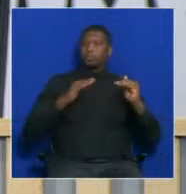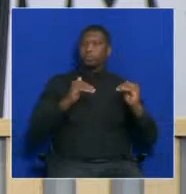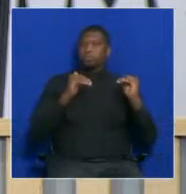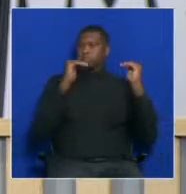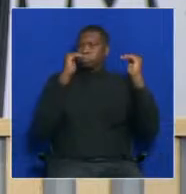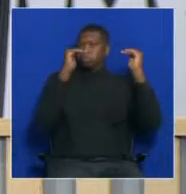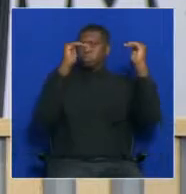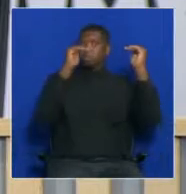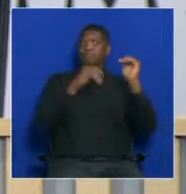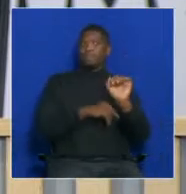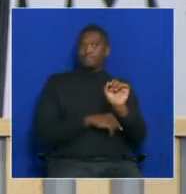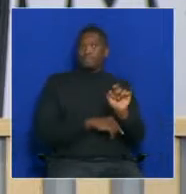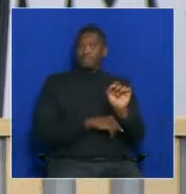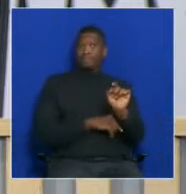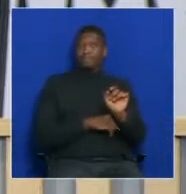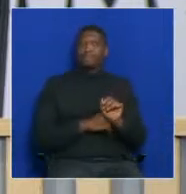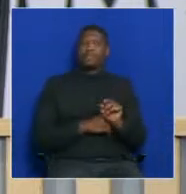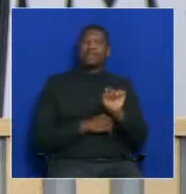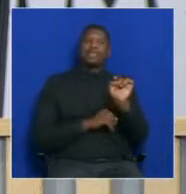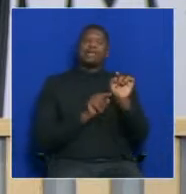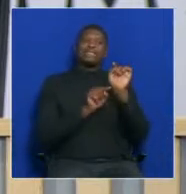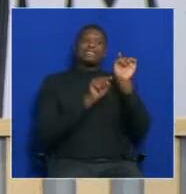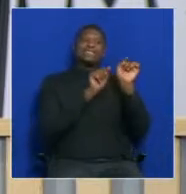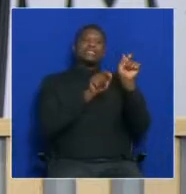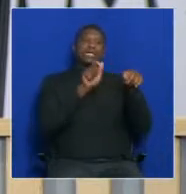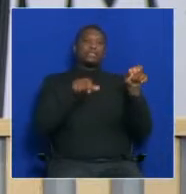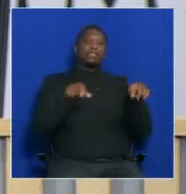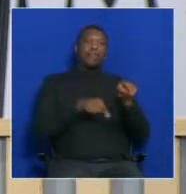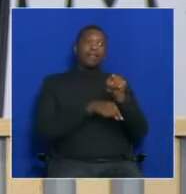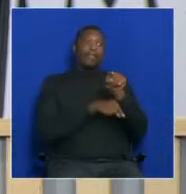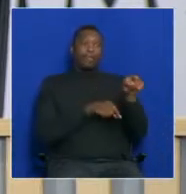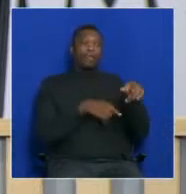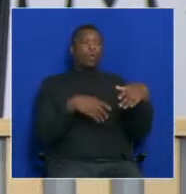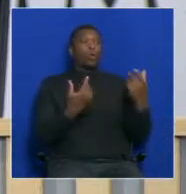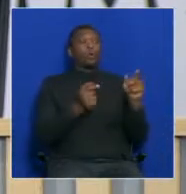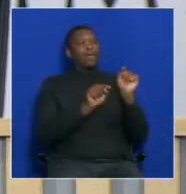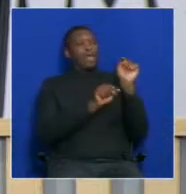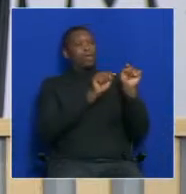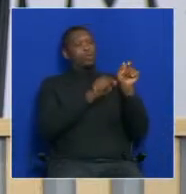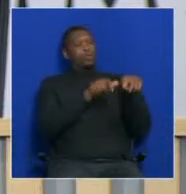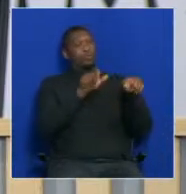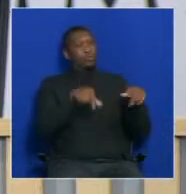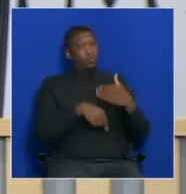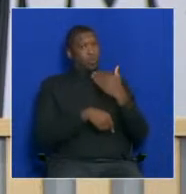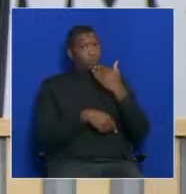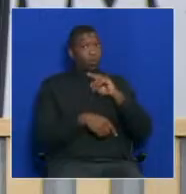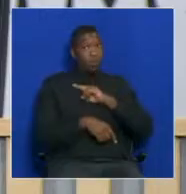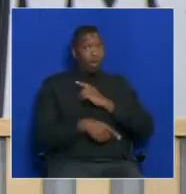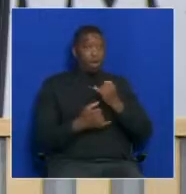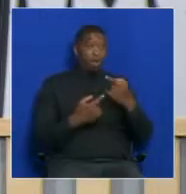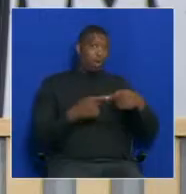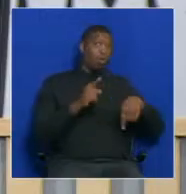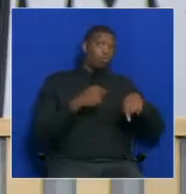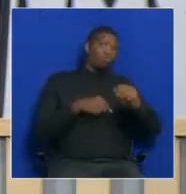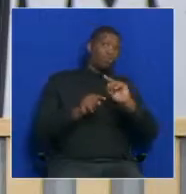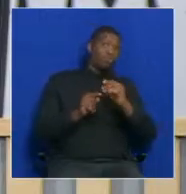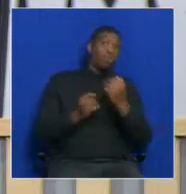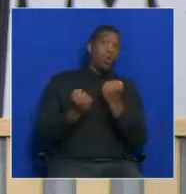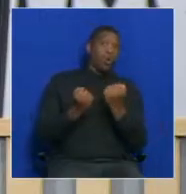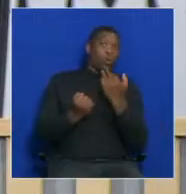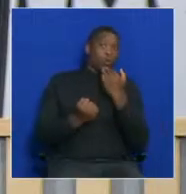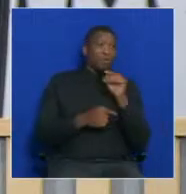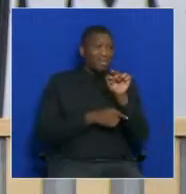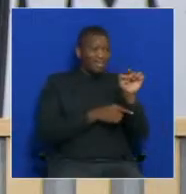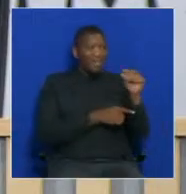The suspects in that, or the accused, because now they're appearing in court on that matter, are generals in the police.